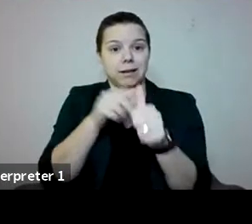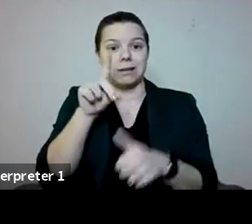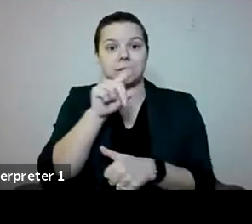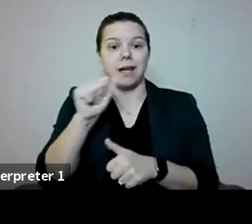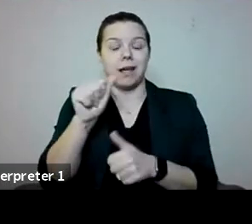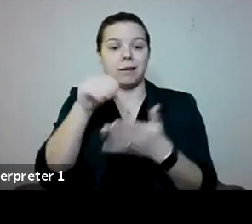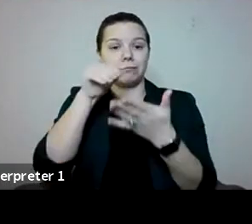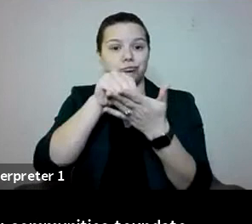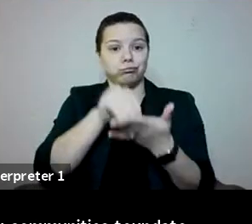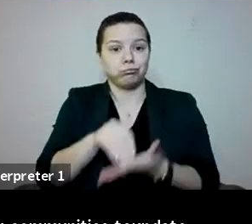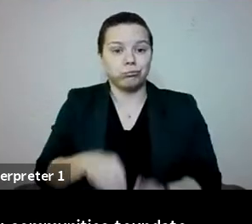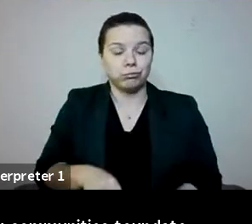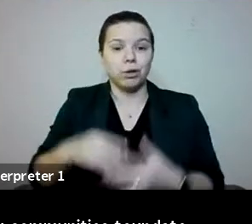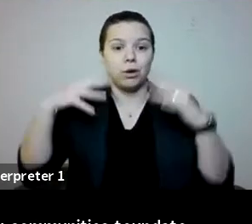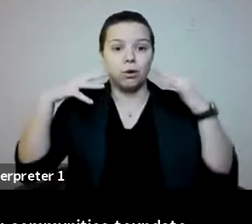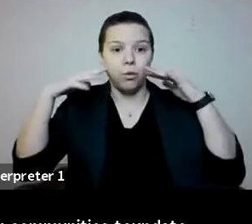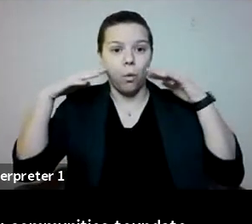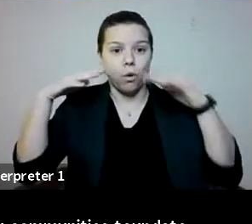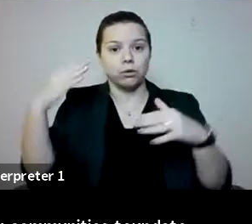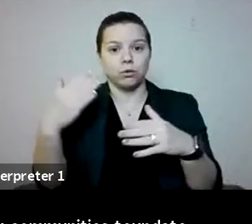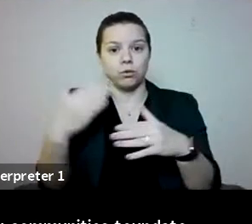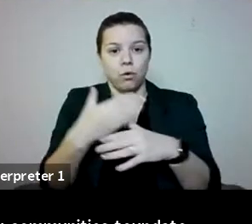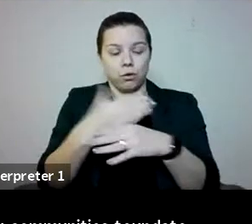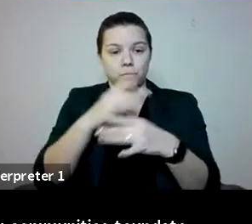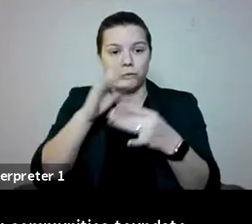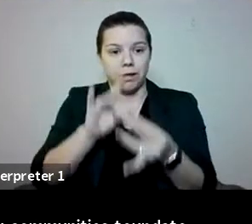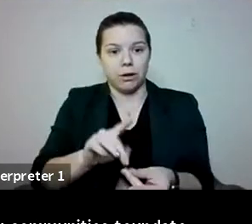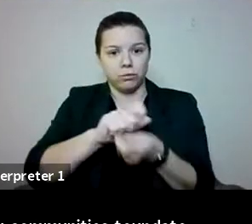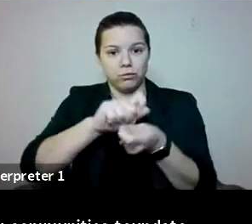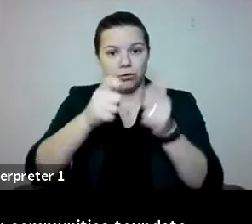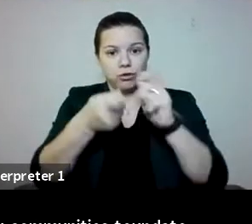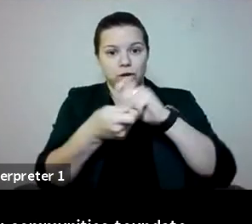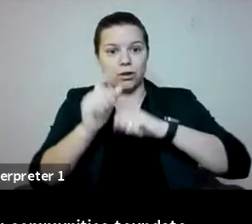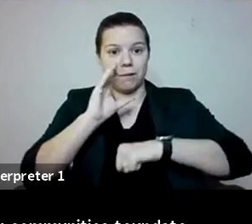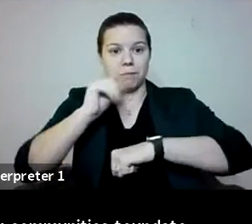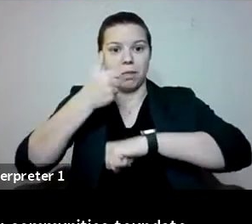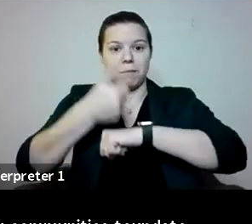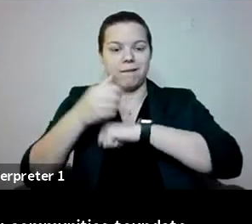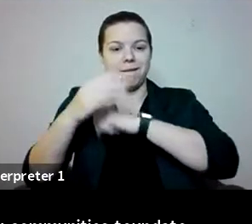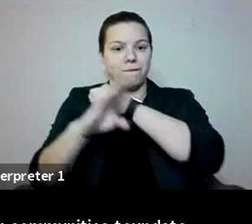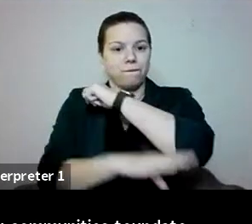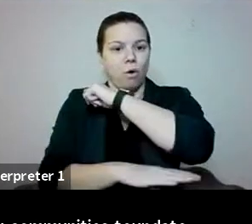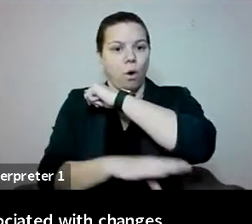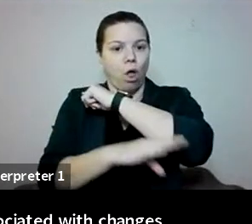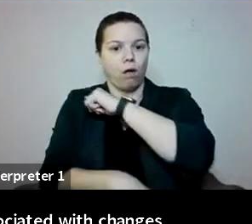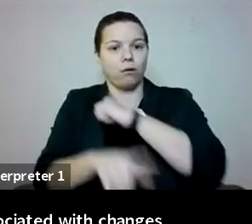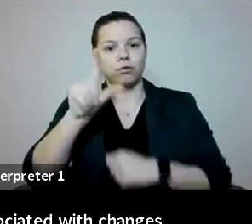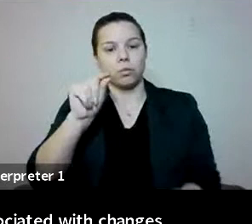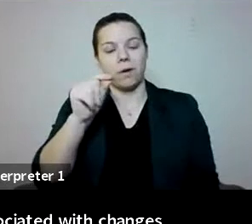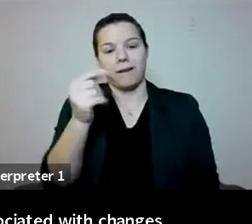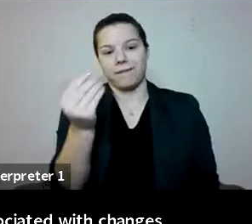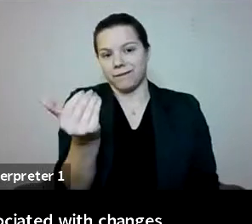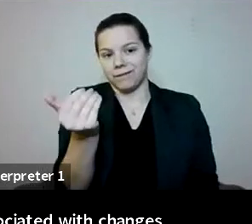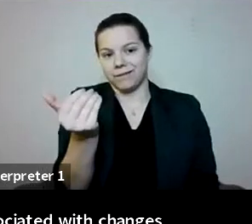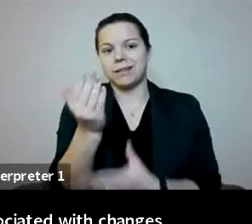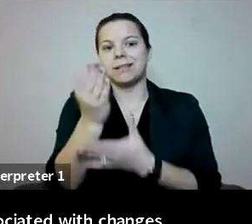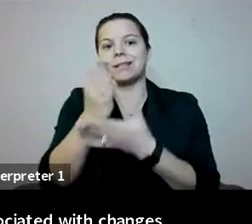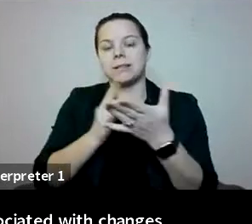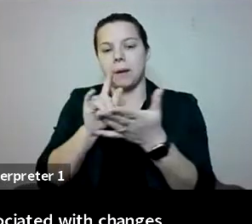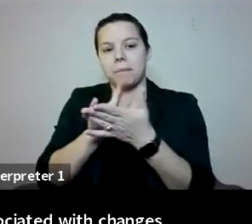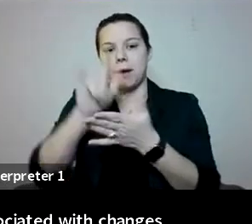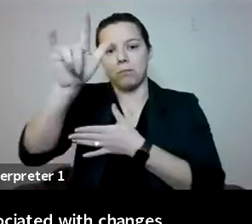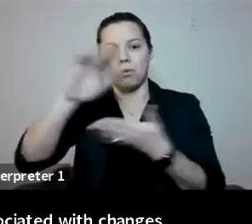capture noise annoyance associated with changes implemented in the fall of 2015? Some airport